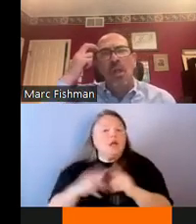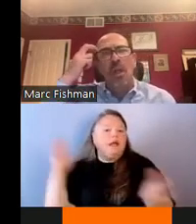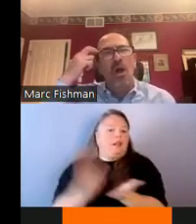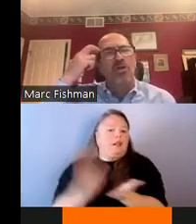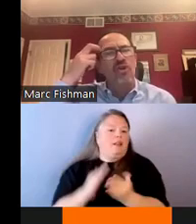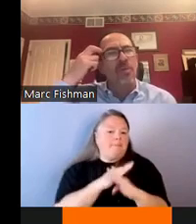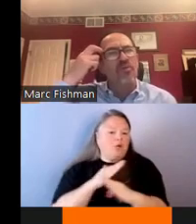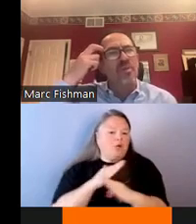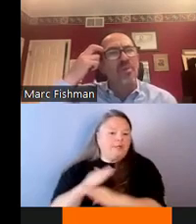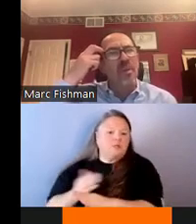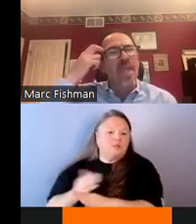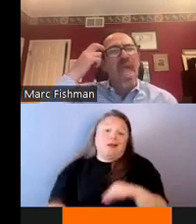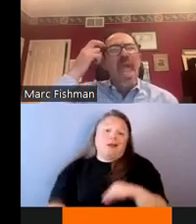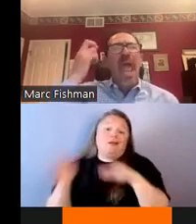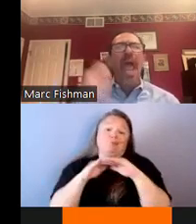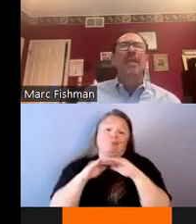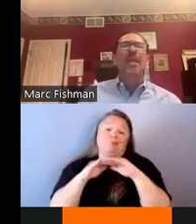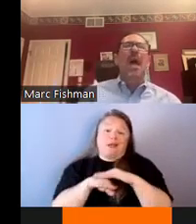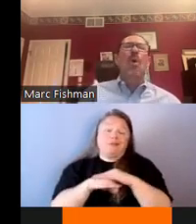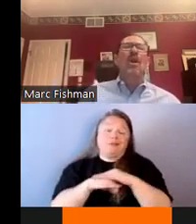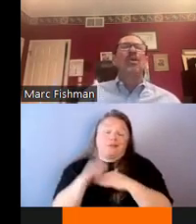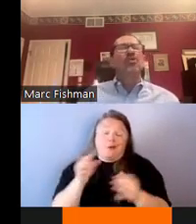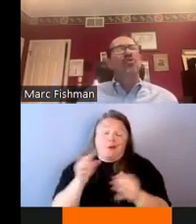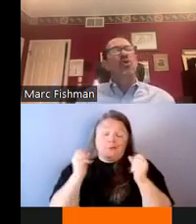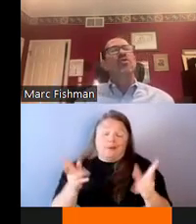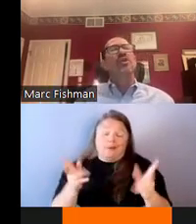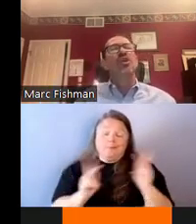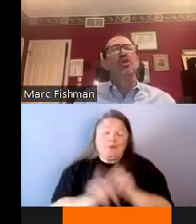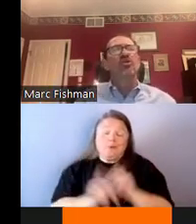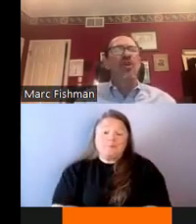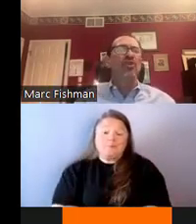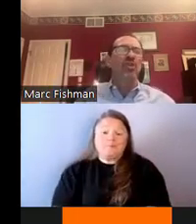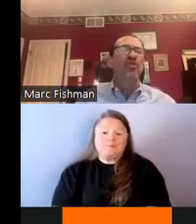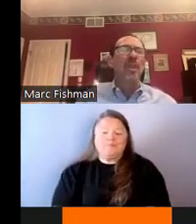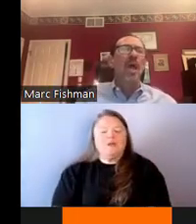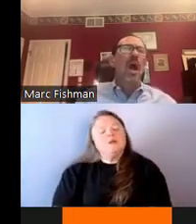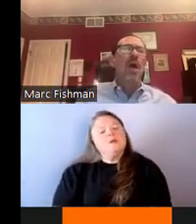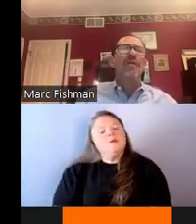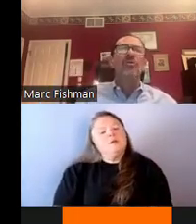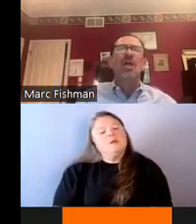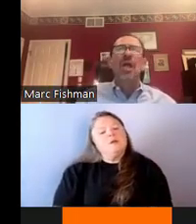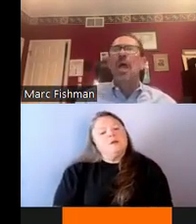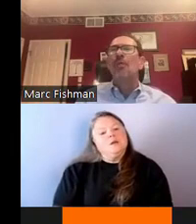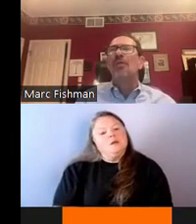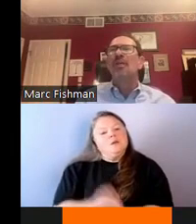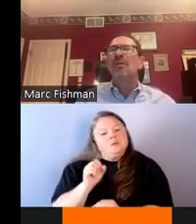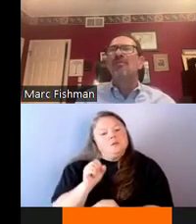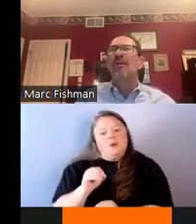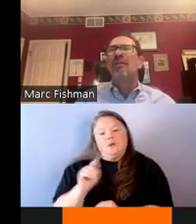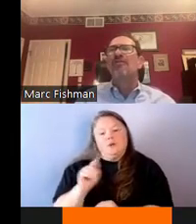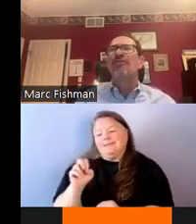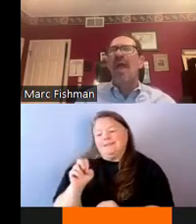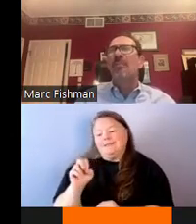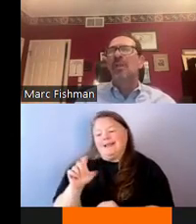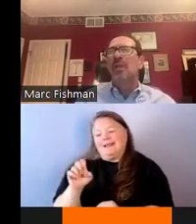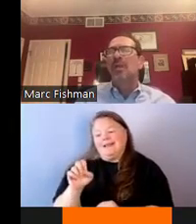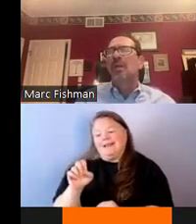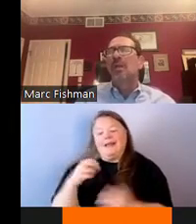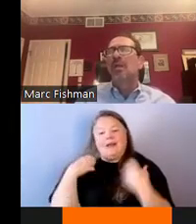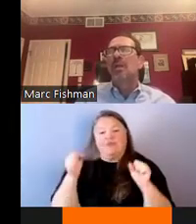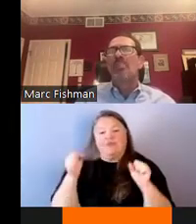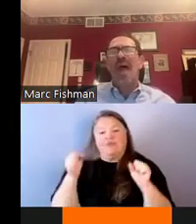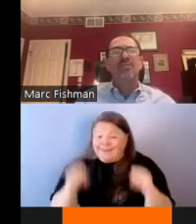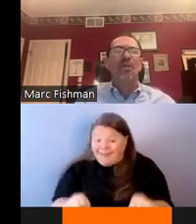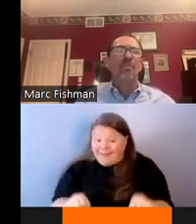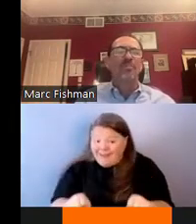access for a large number of people. And I want to show you these illustrations of how telehealth can be very